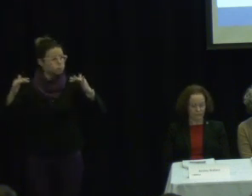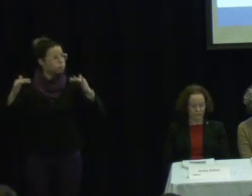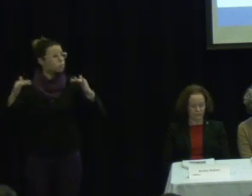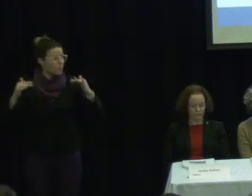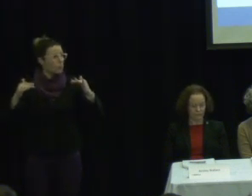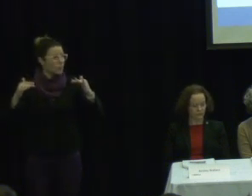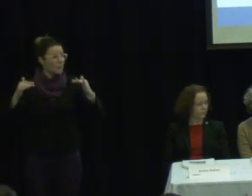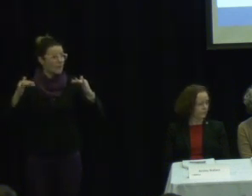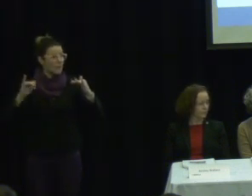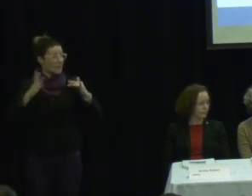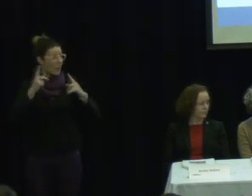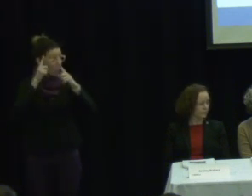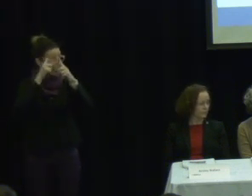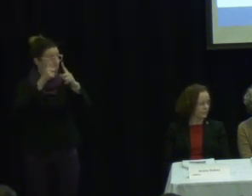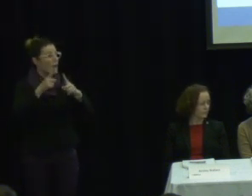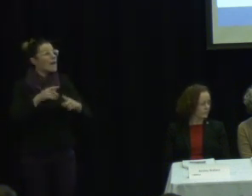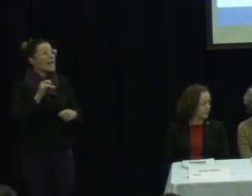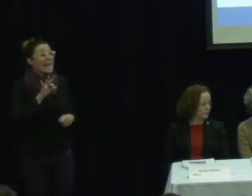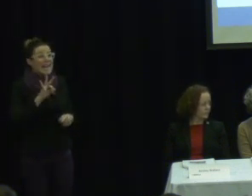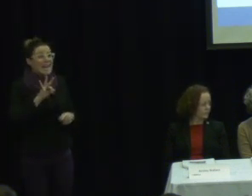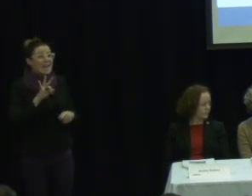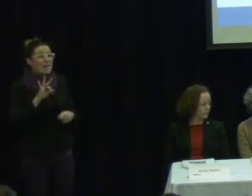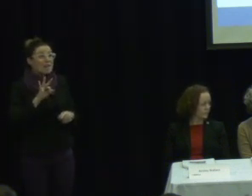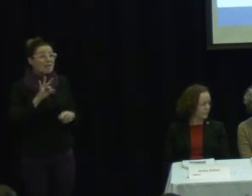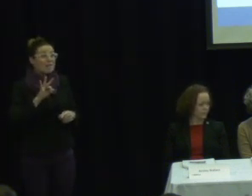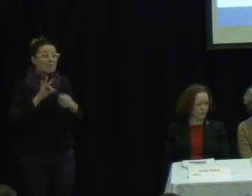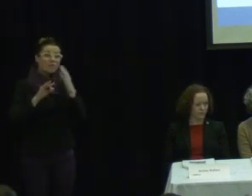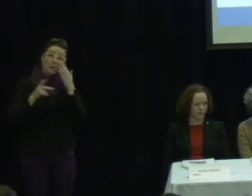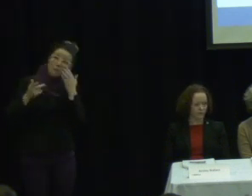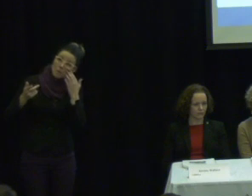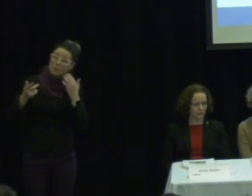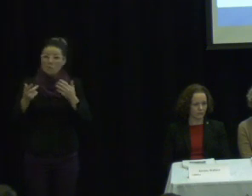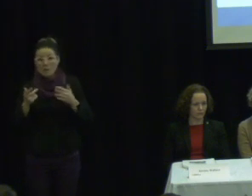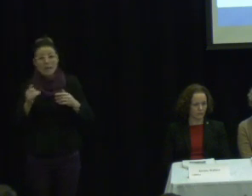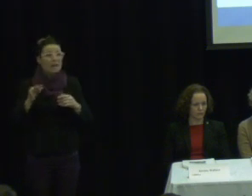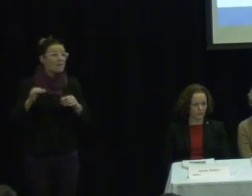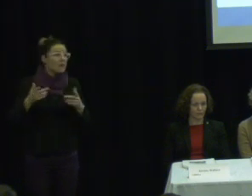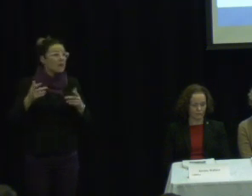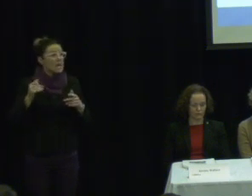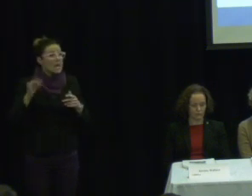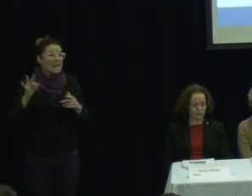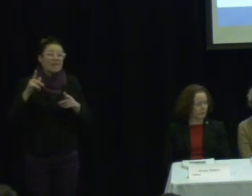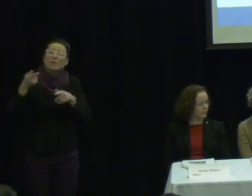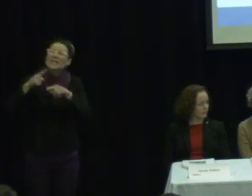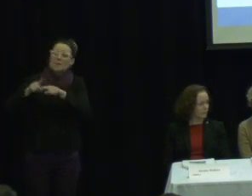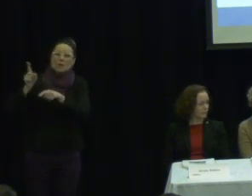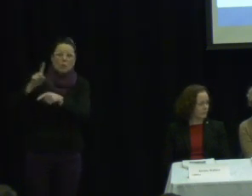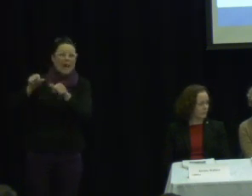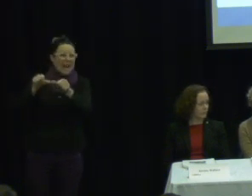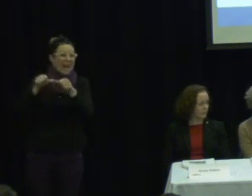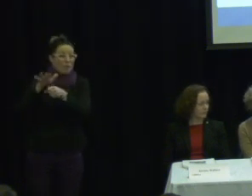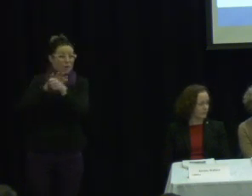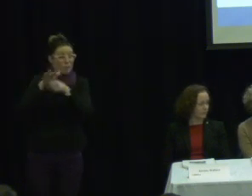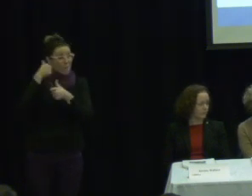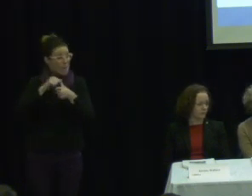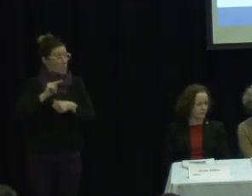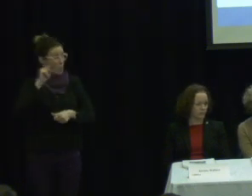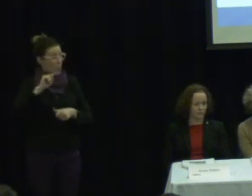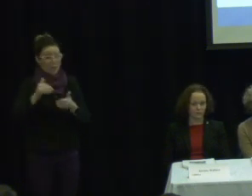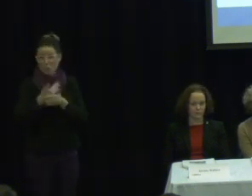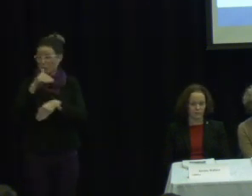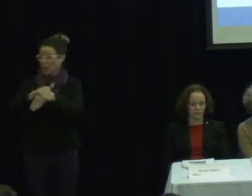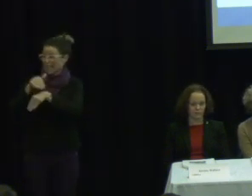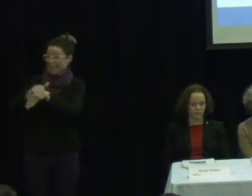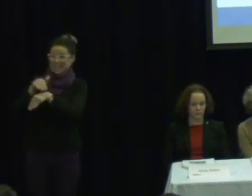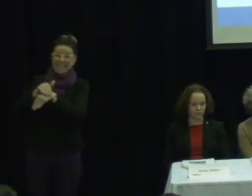weren't in Northern New England, those numbers may not be that impressive over a 4 year. In Northern New England, where we are losing 18-year-olds